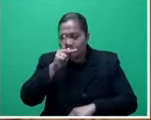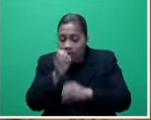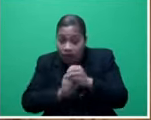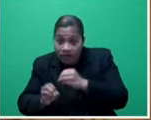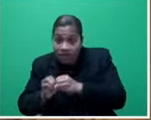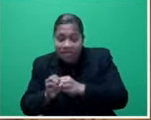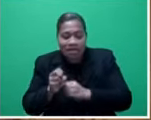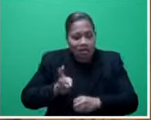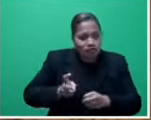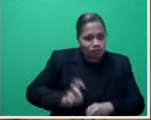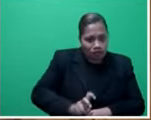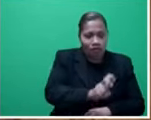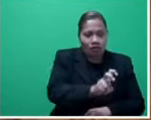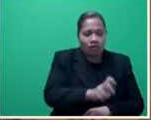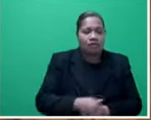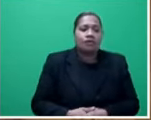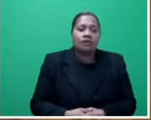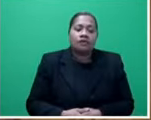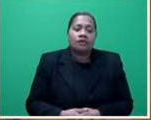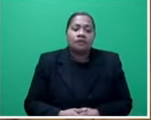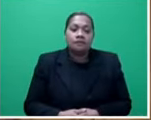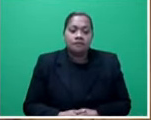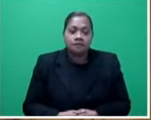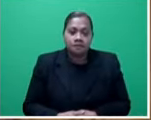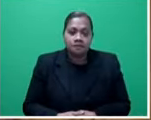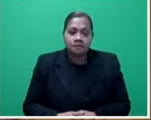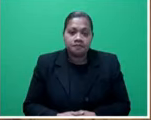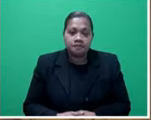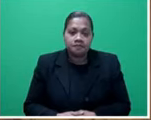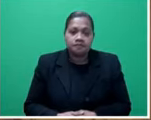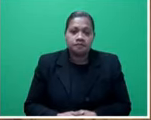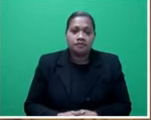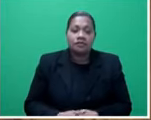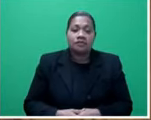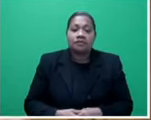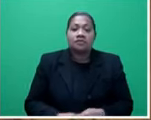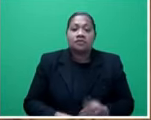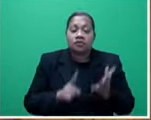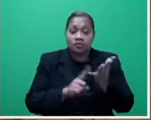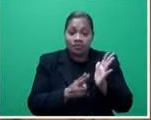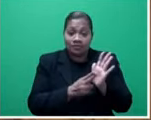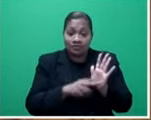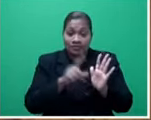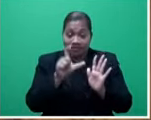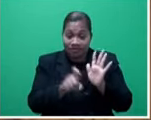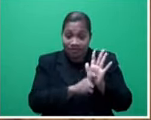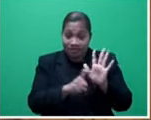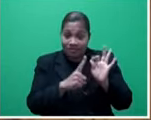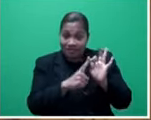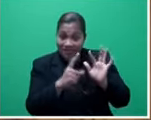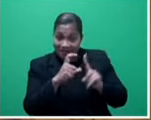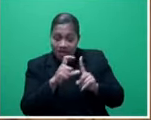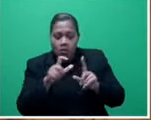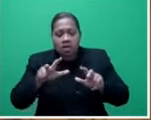transport. Honourable Speaker say, the United Nations Convention on the Rights of Persons with Disabilities was signed